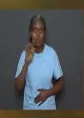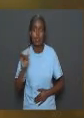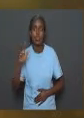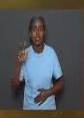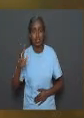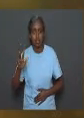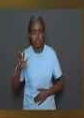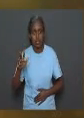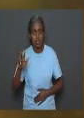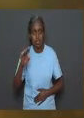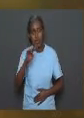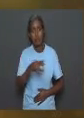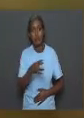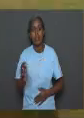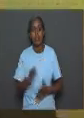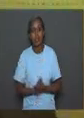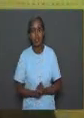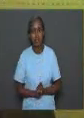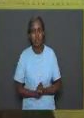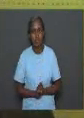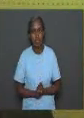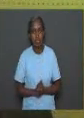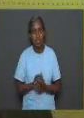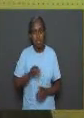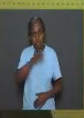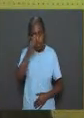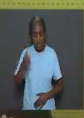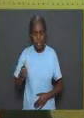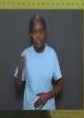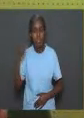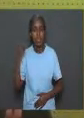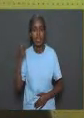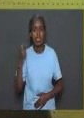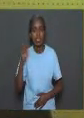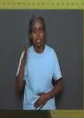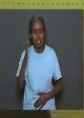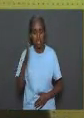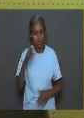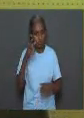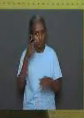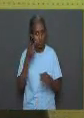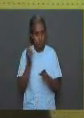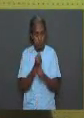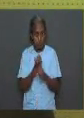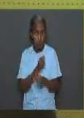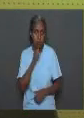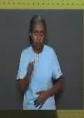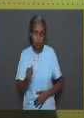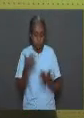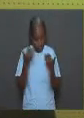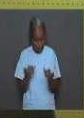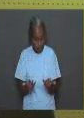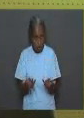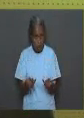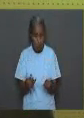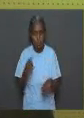3 matrix. For any other kind, it will not do. Now it